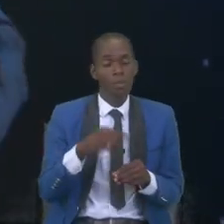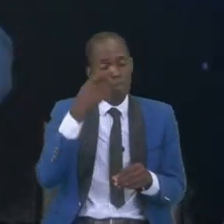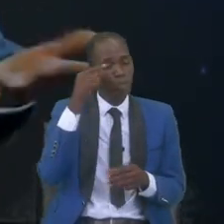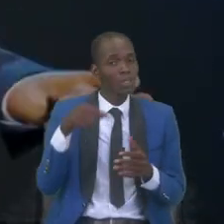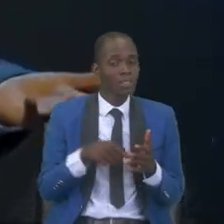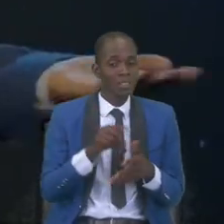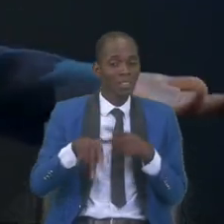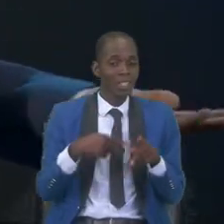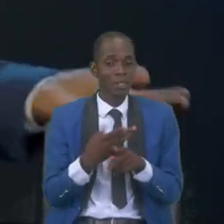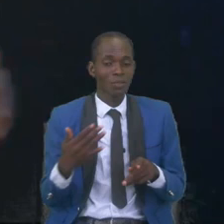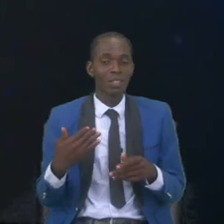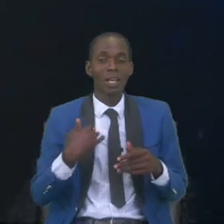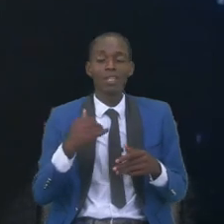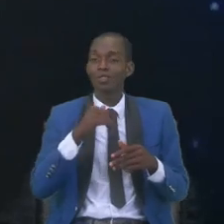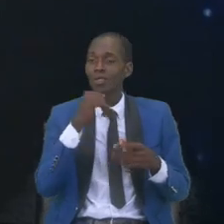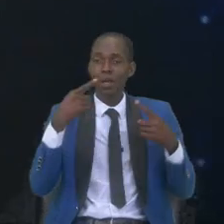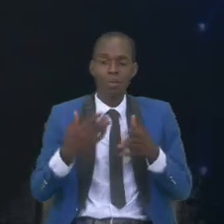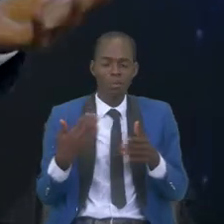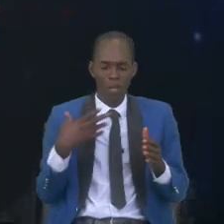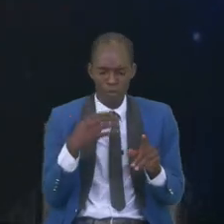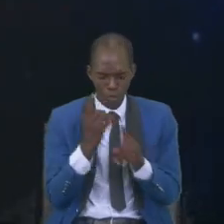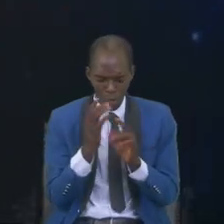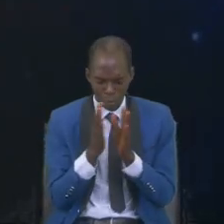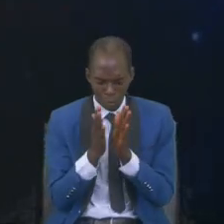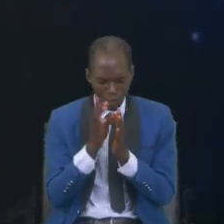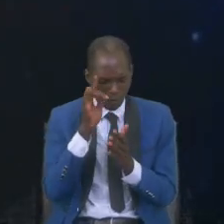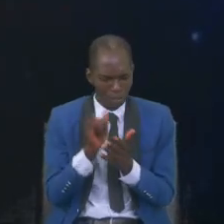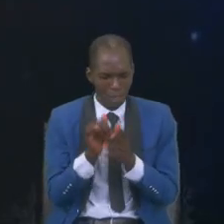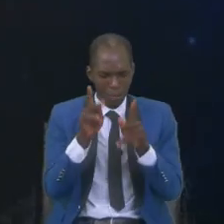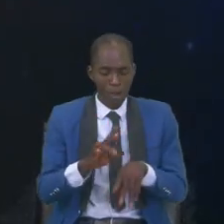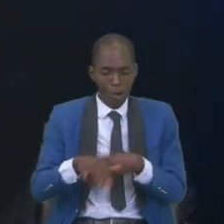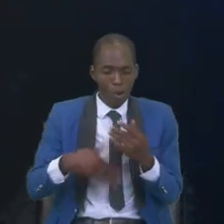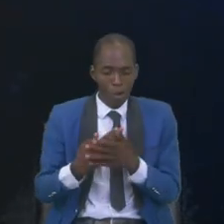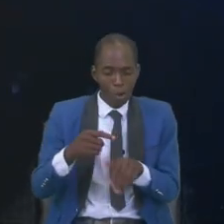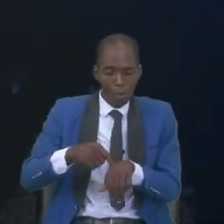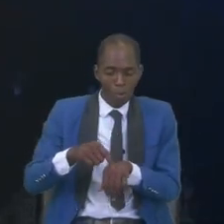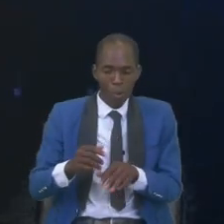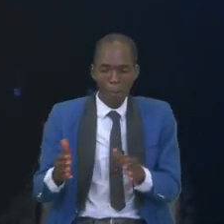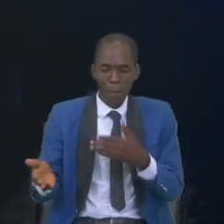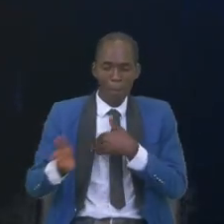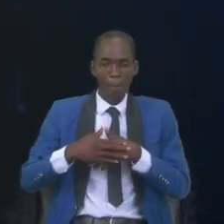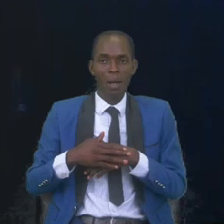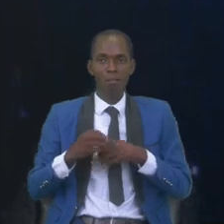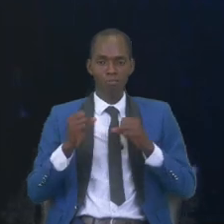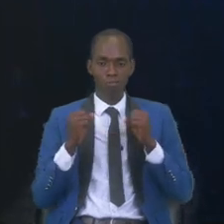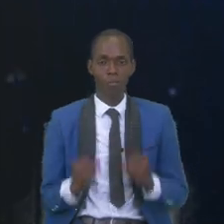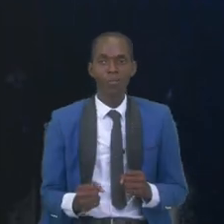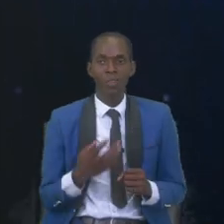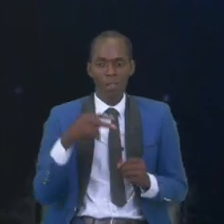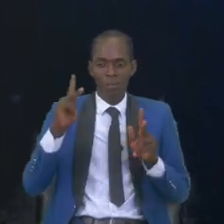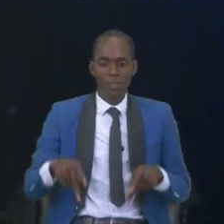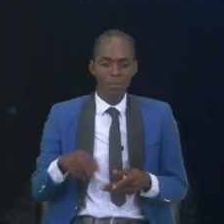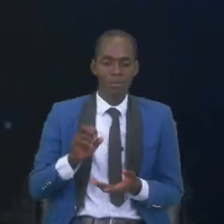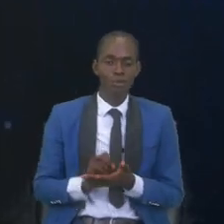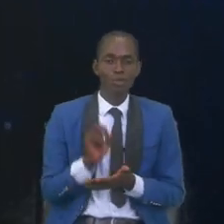been before. He prayed for him and all the bones were set. Everything was good and the fellow jumped up and then walked